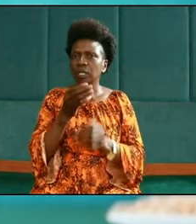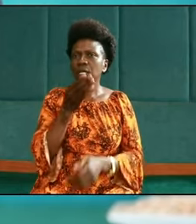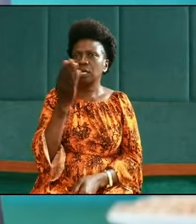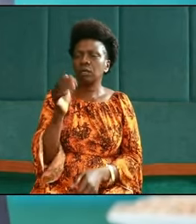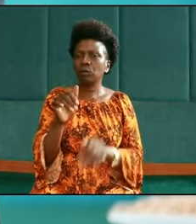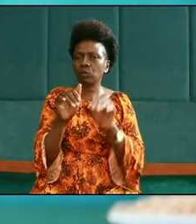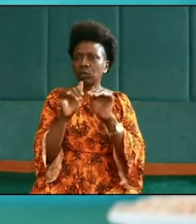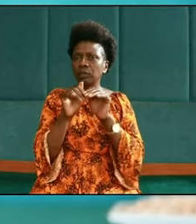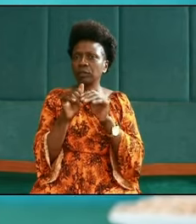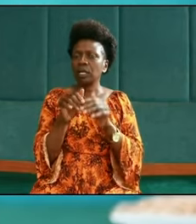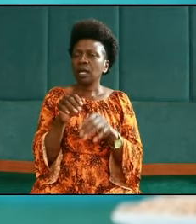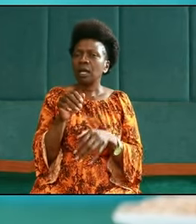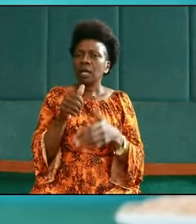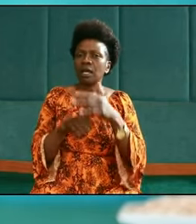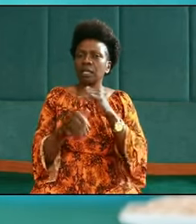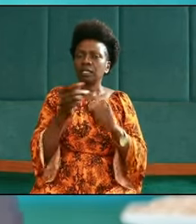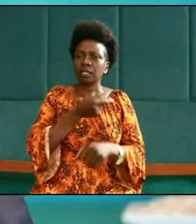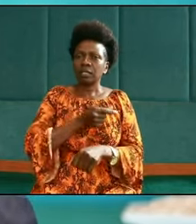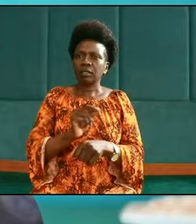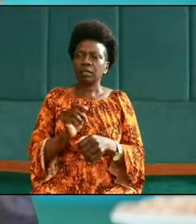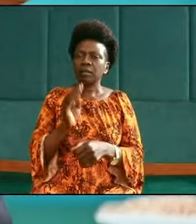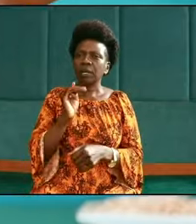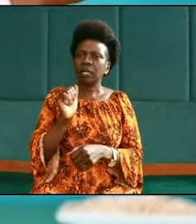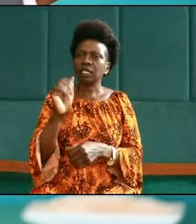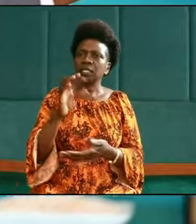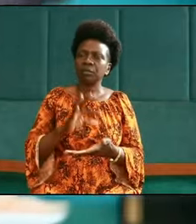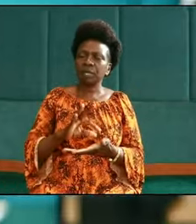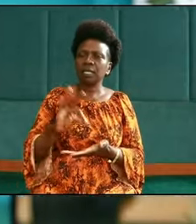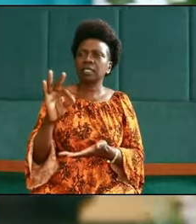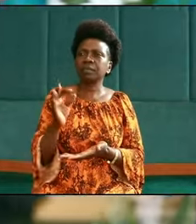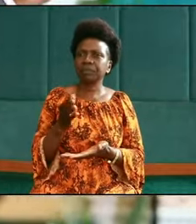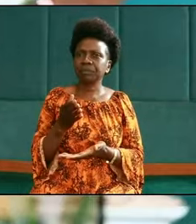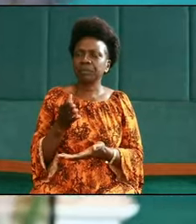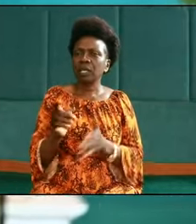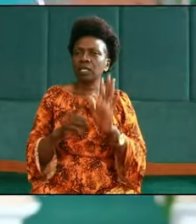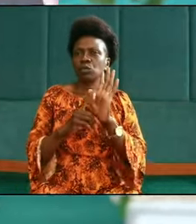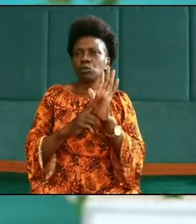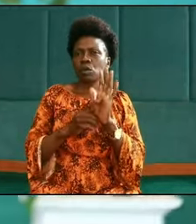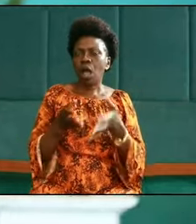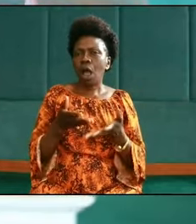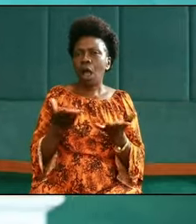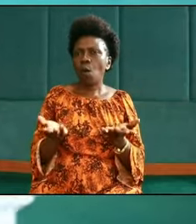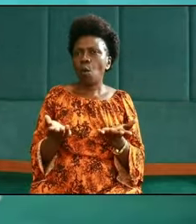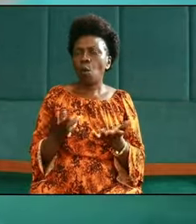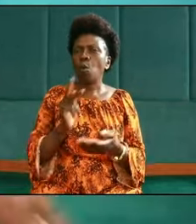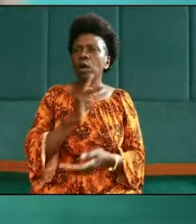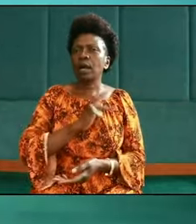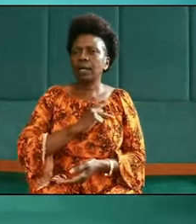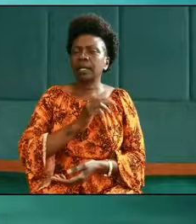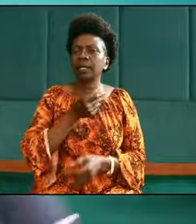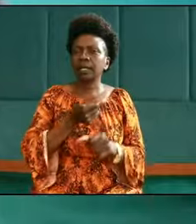waited, and by his grace, by his spirit, he demonstrated how kind